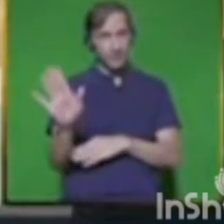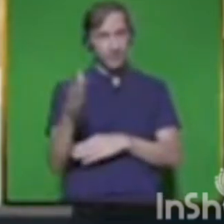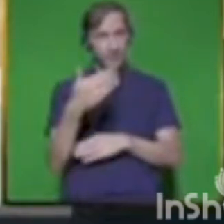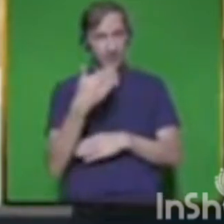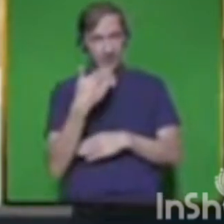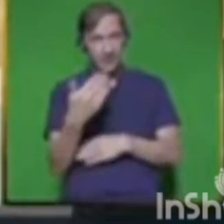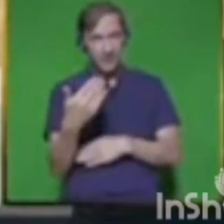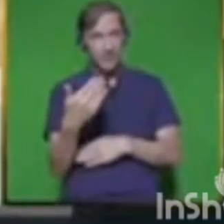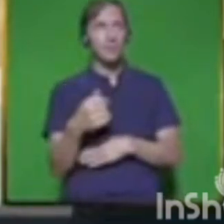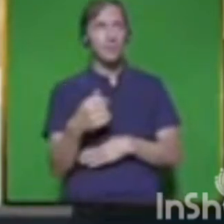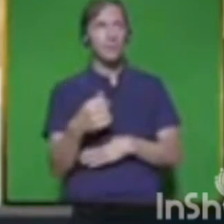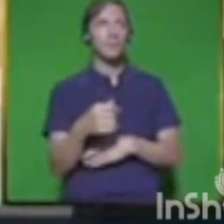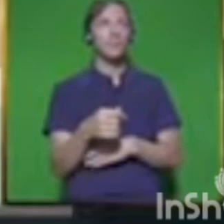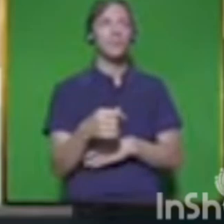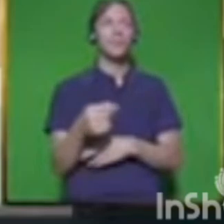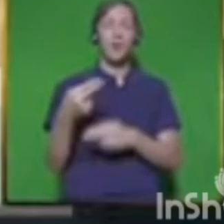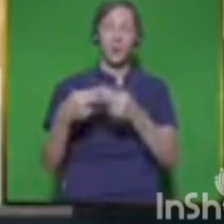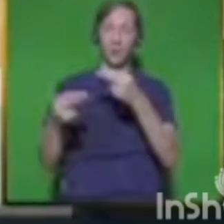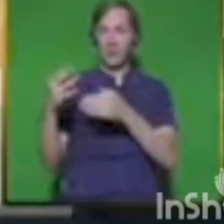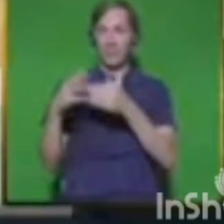Honourable member MK.